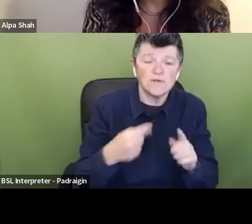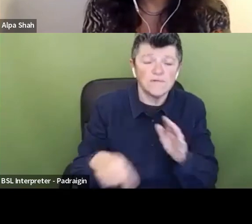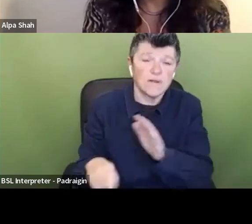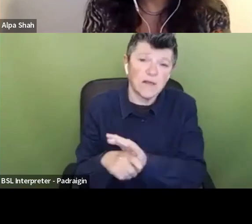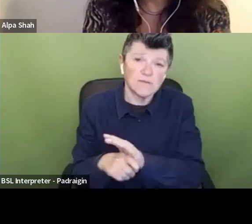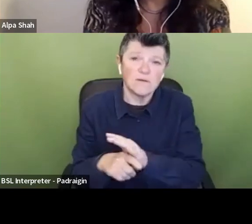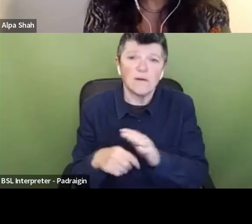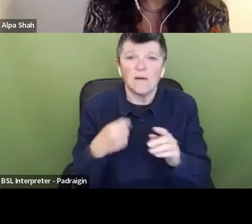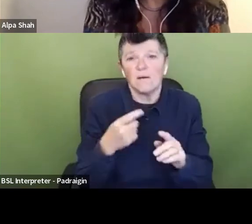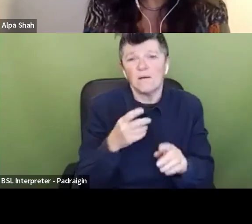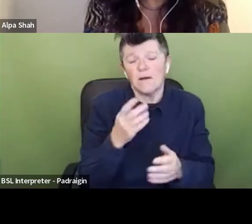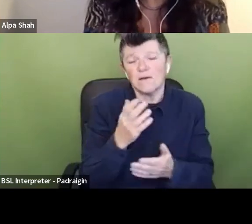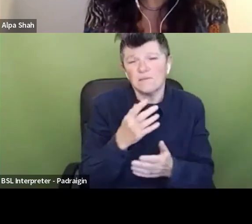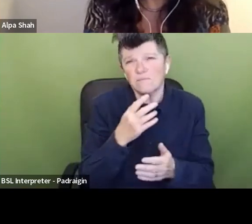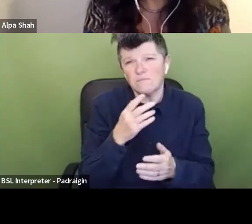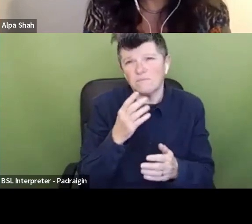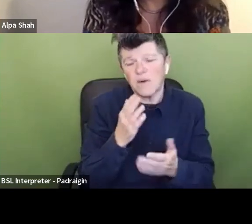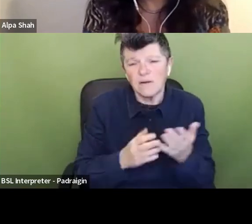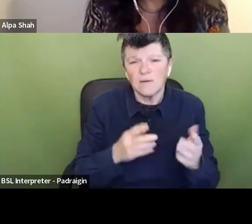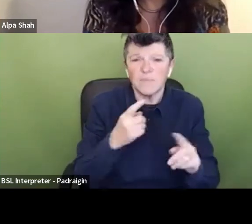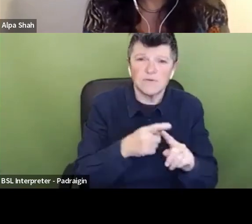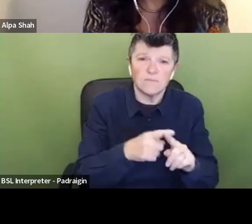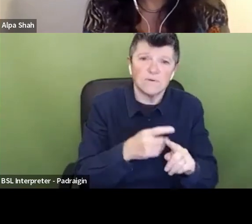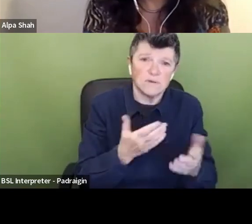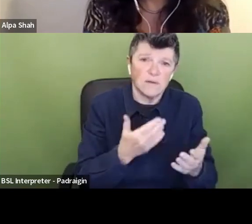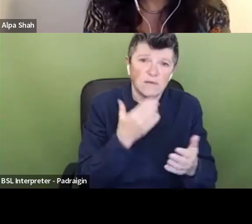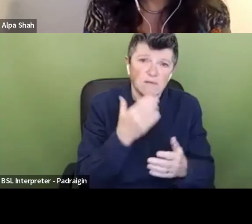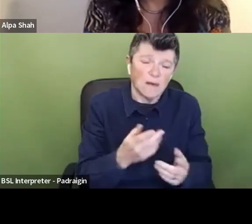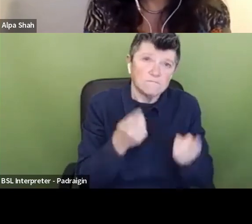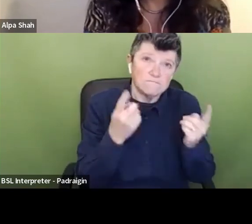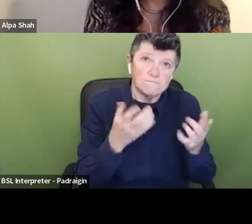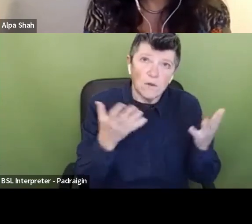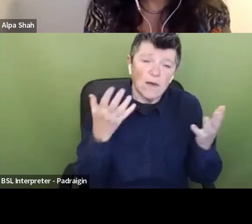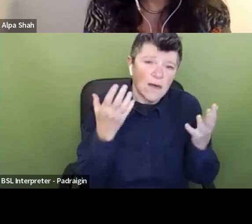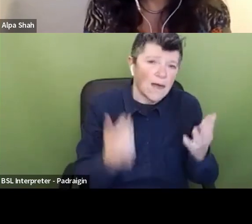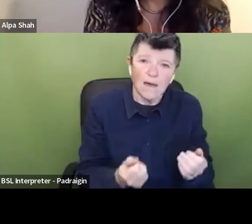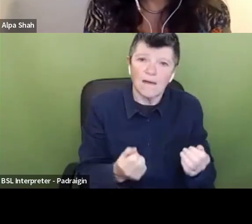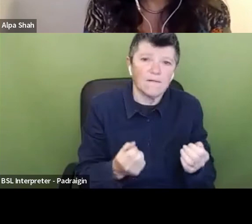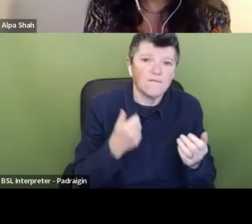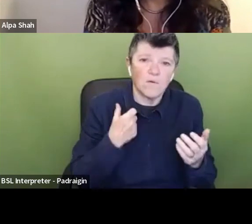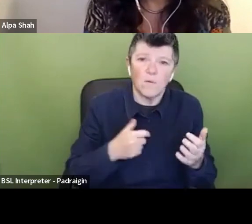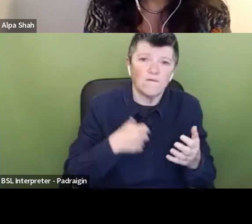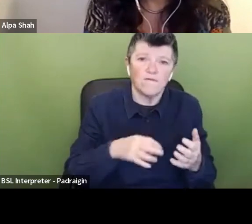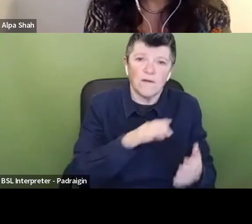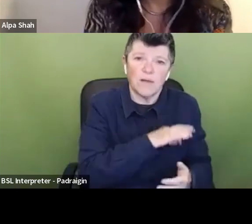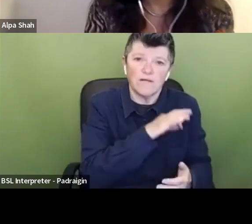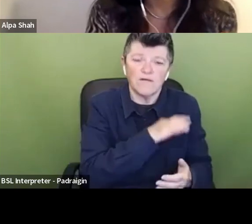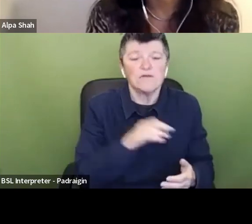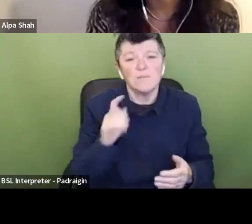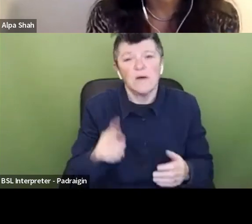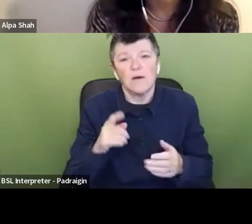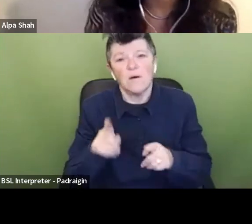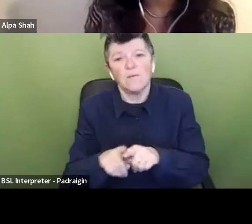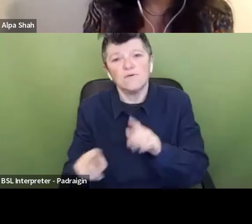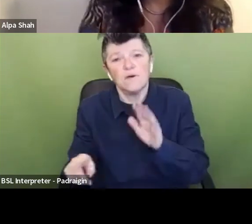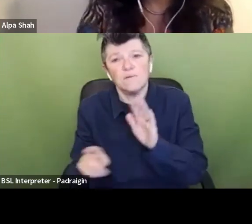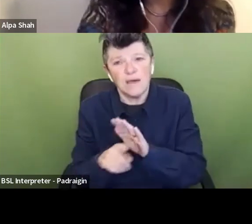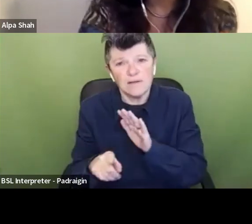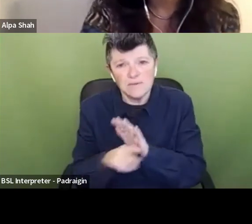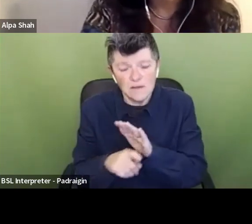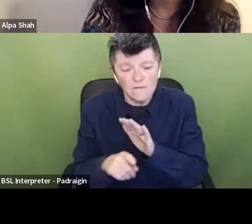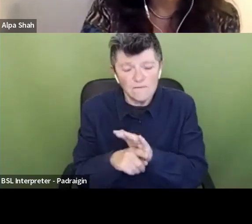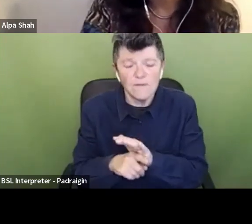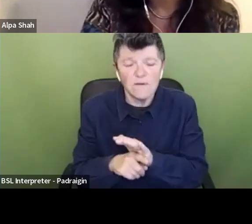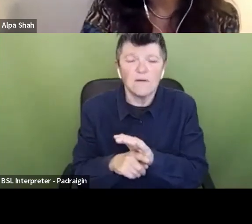sense because thank heavens we have welfare benefits, but also in the negative sense because